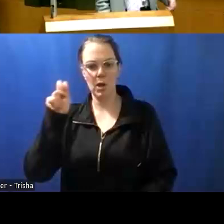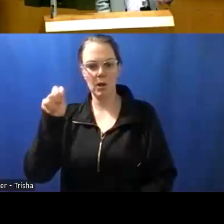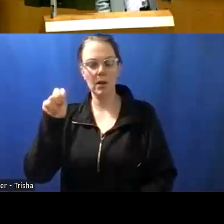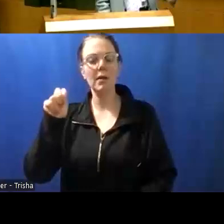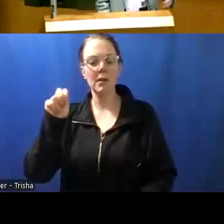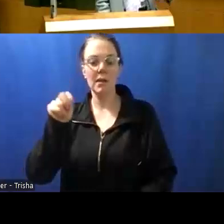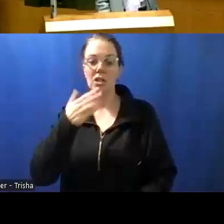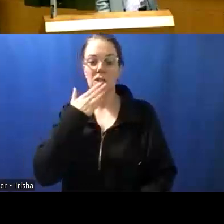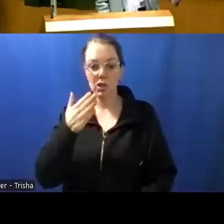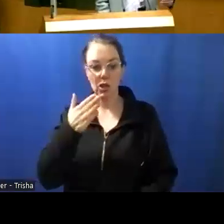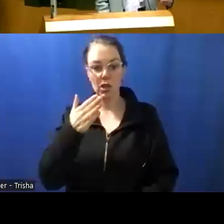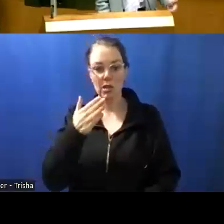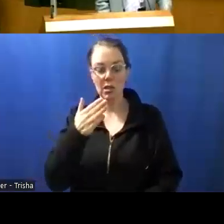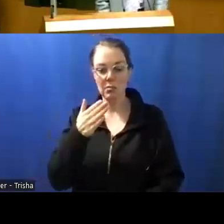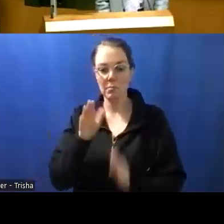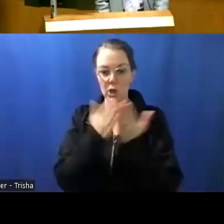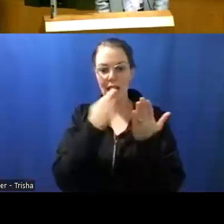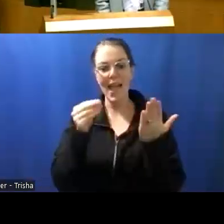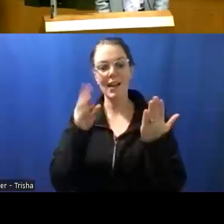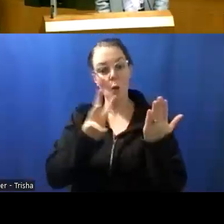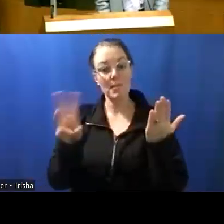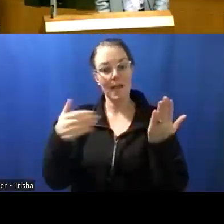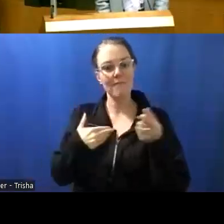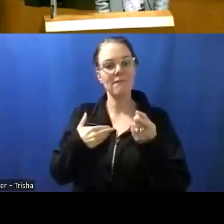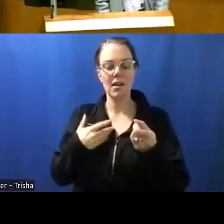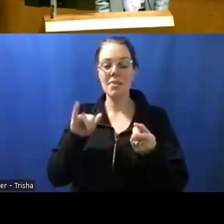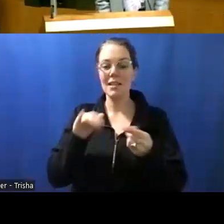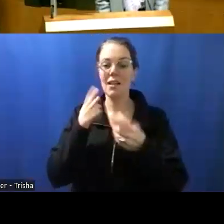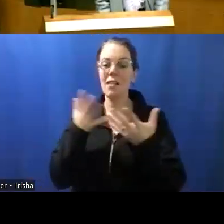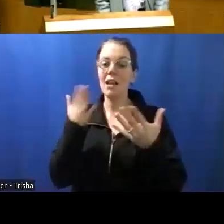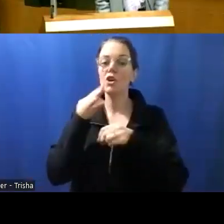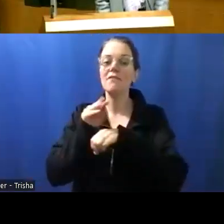and there's really good advice in that book for people who are losing vision.